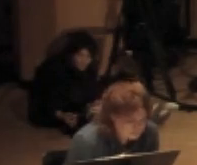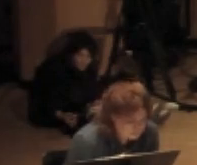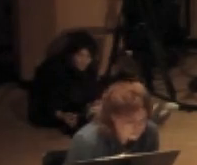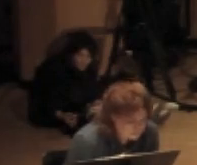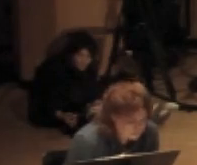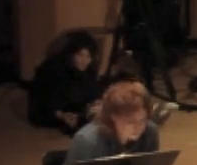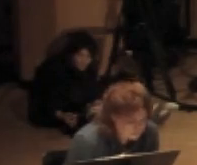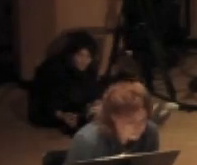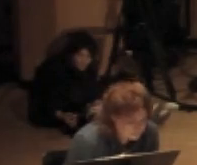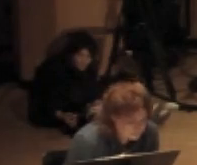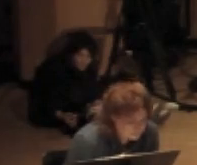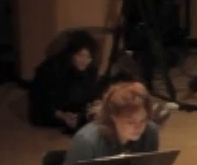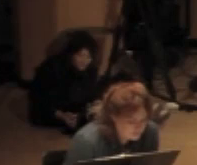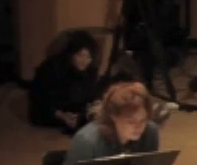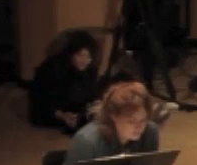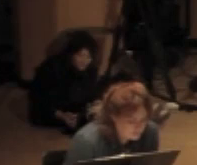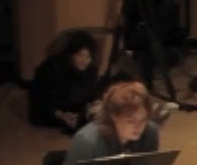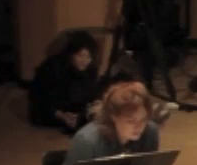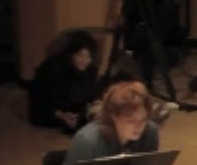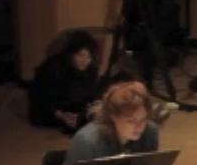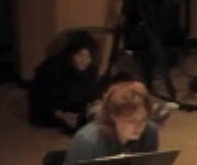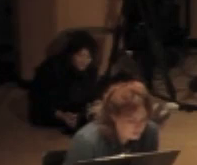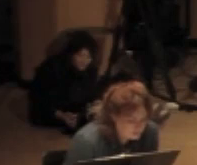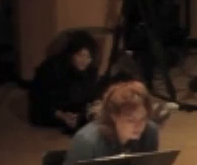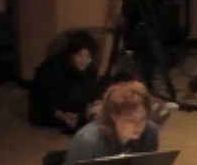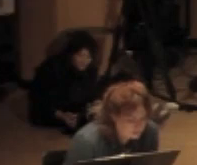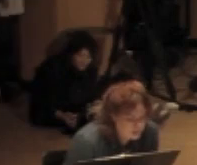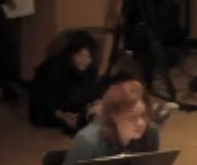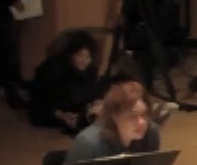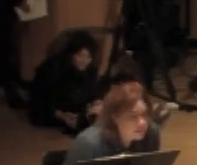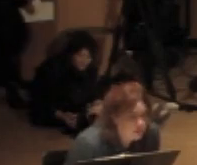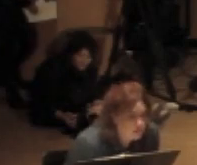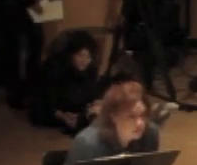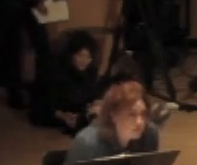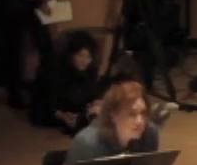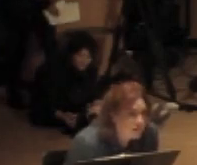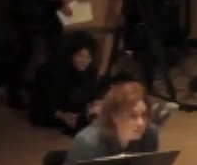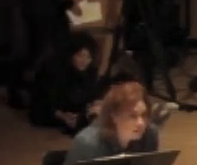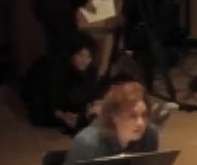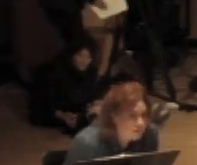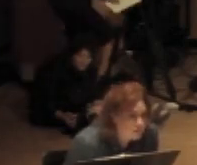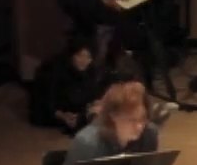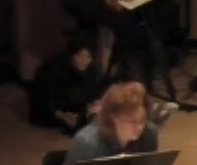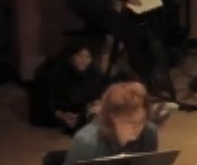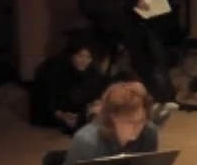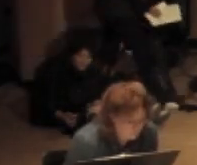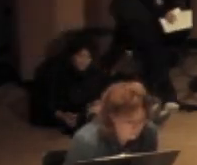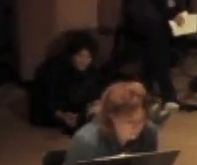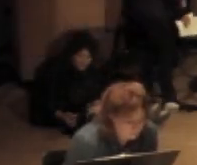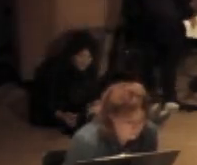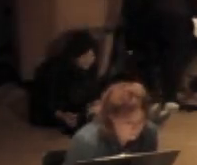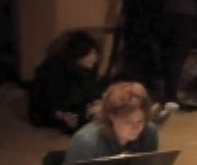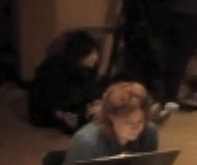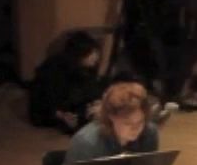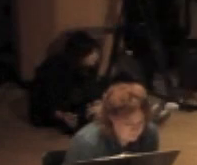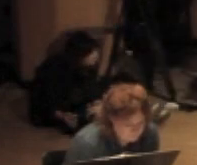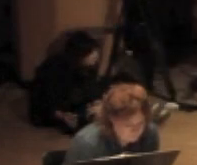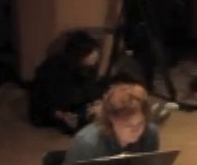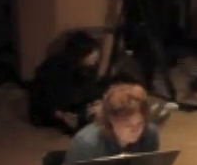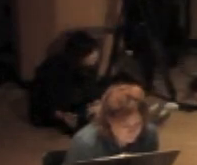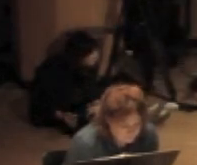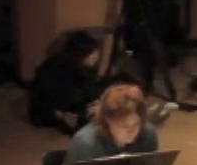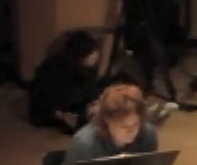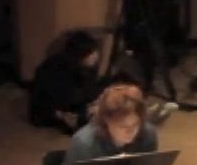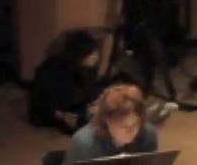you don't be scared sweet Mom I'm here I'll take care of you the youngest daughter